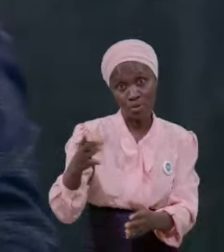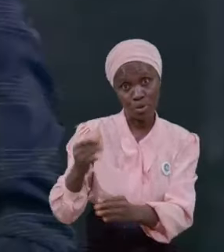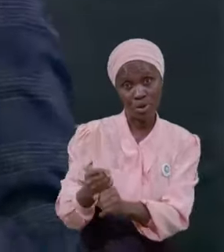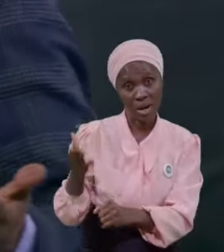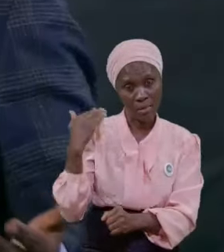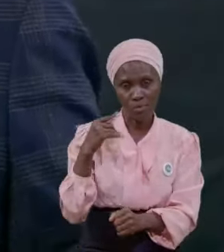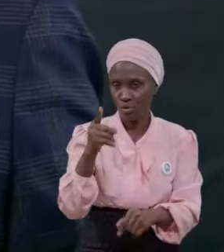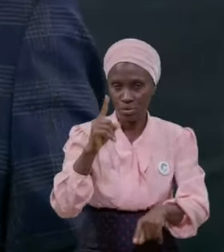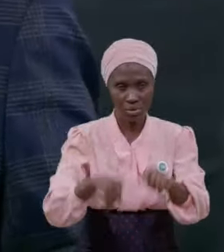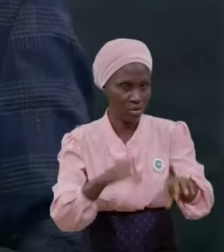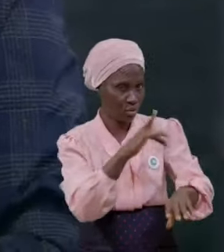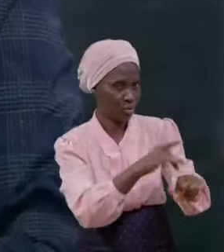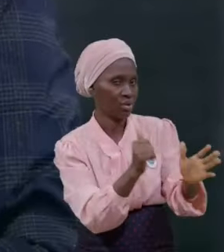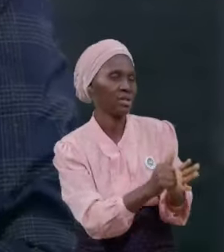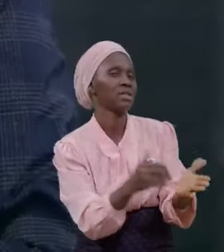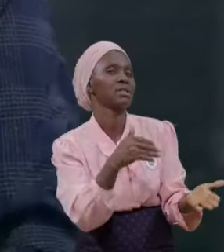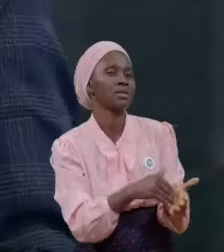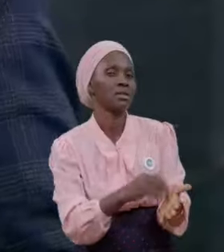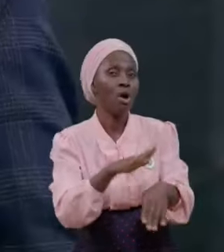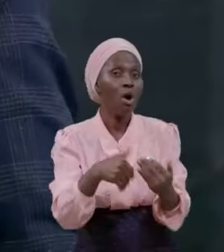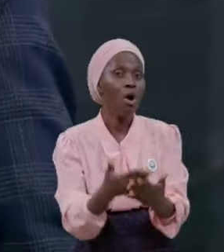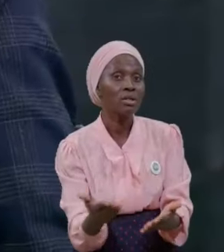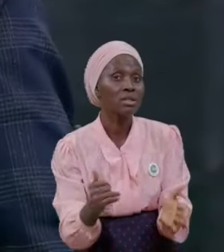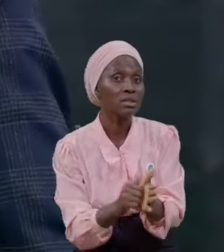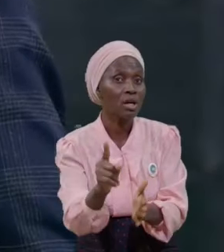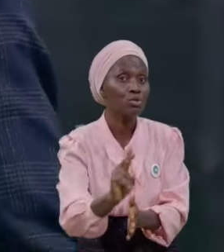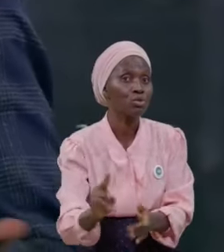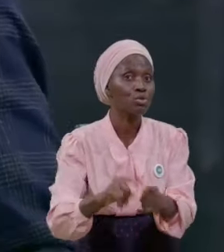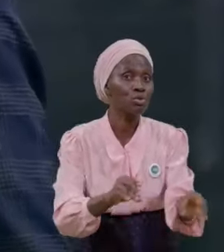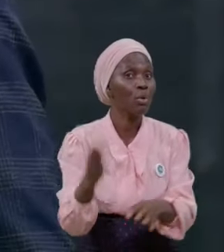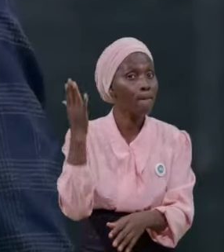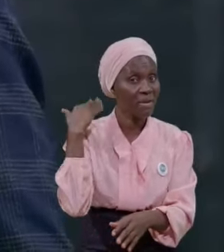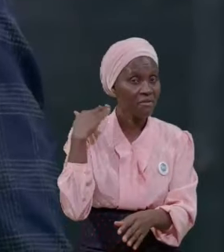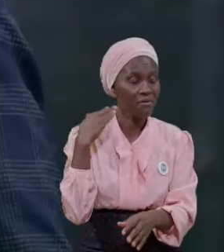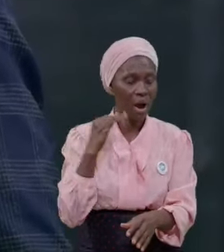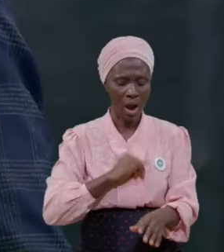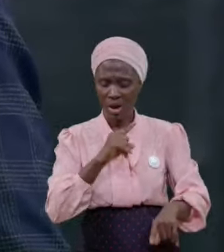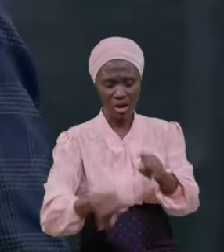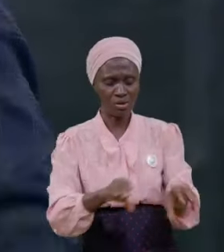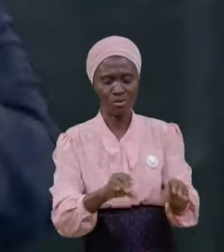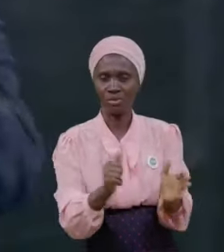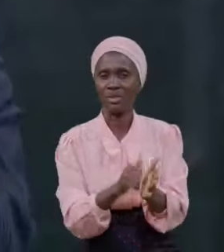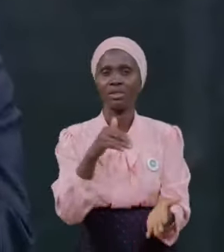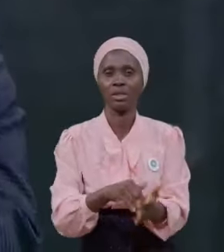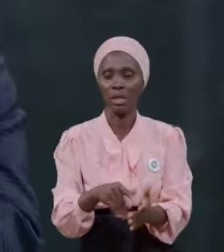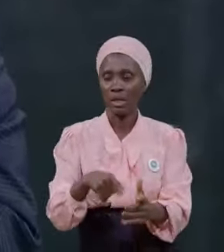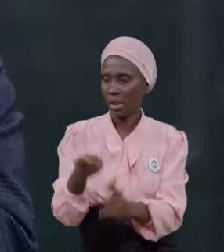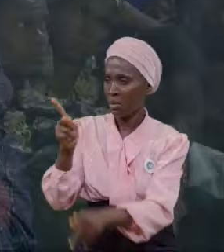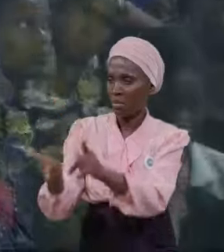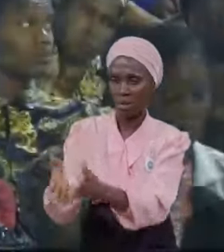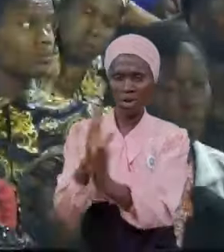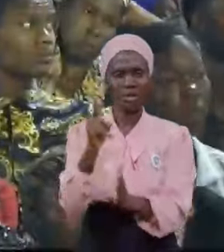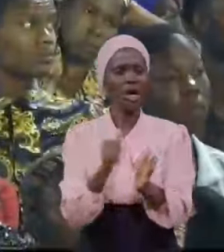do, I cannot do that anymore. How are you going to live? Now you say you're a Christian. Is your